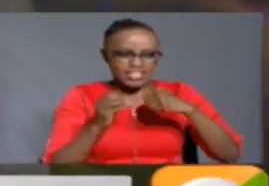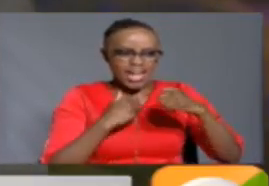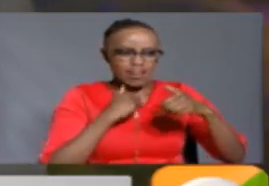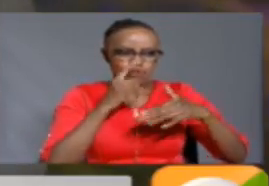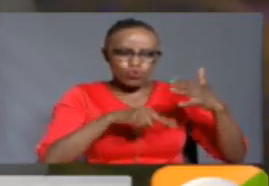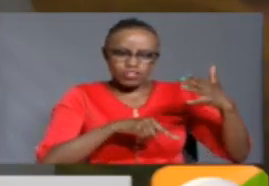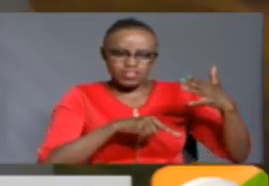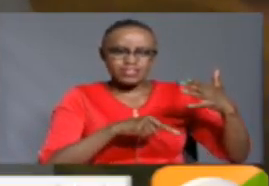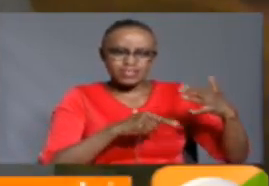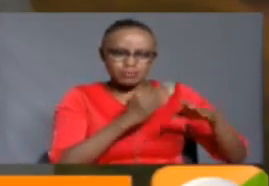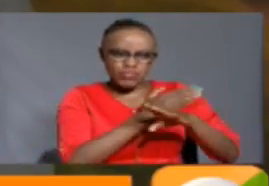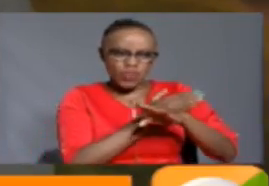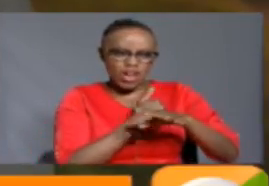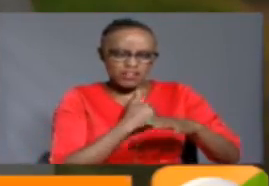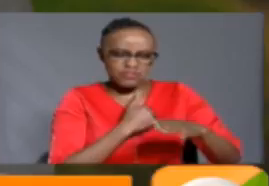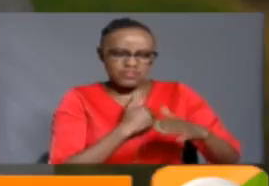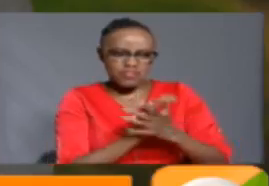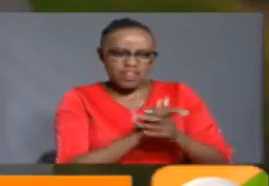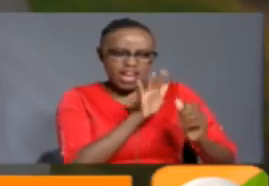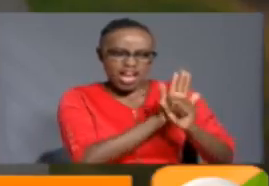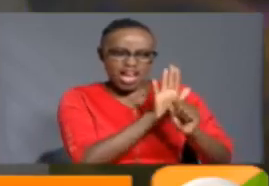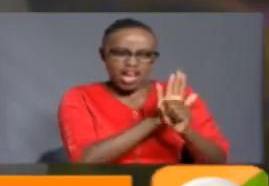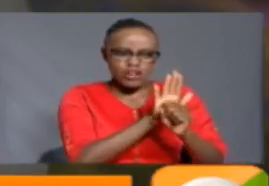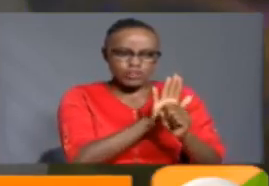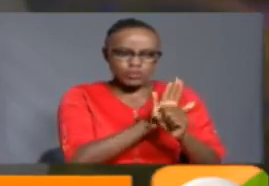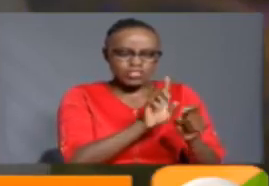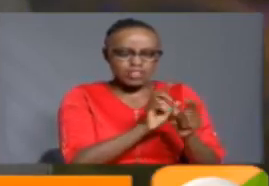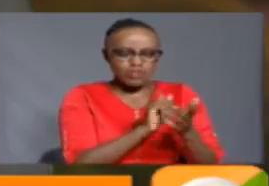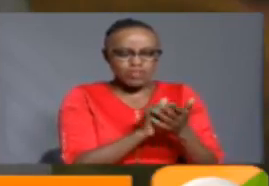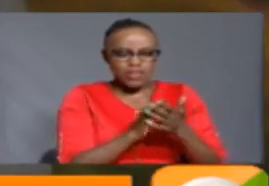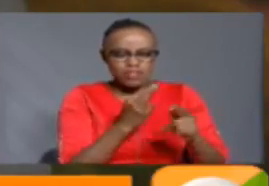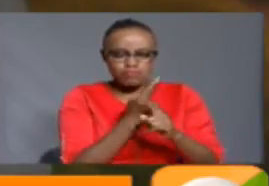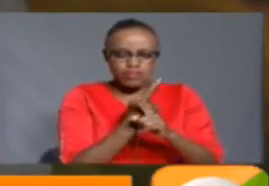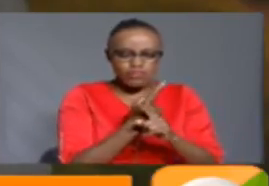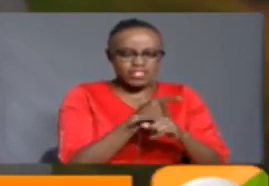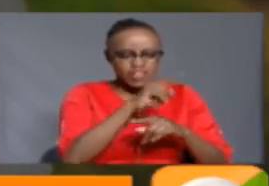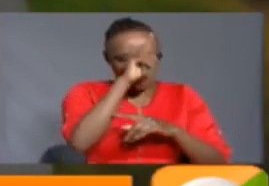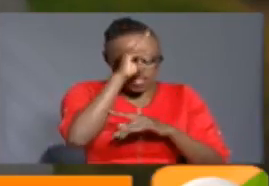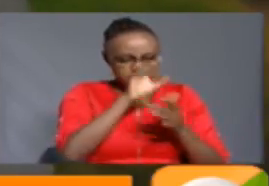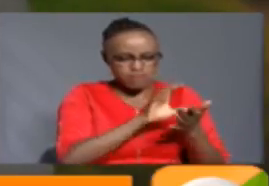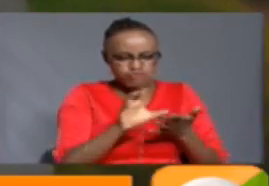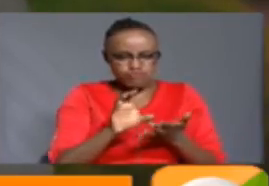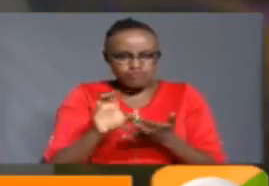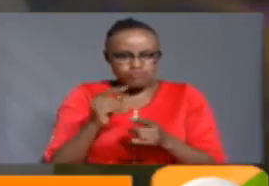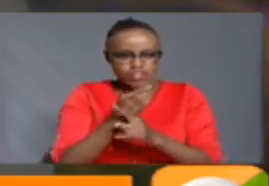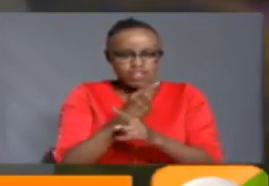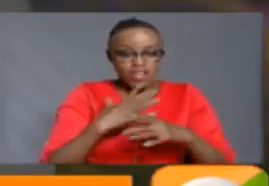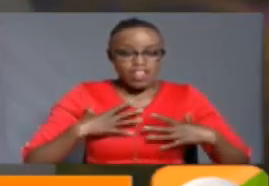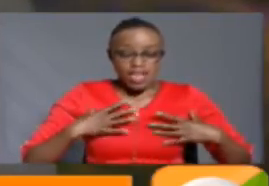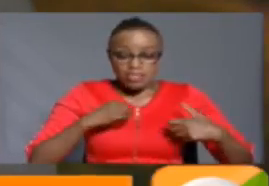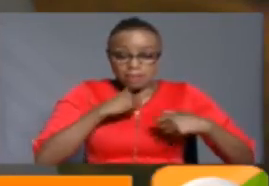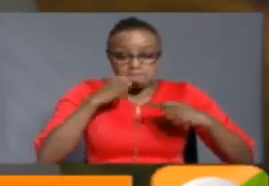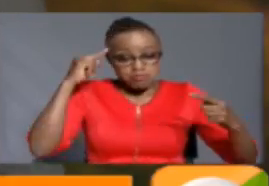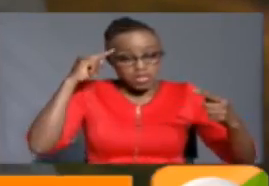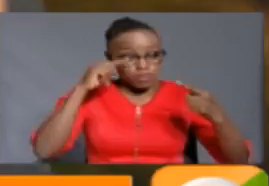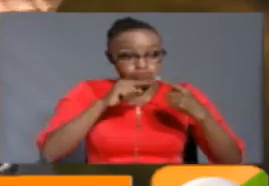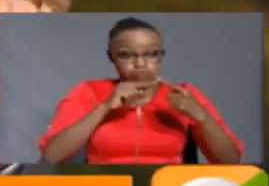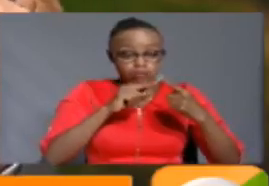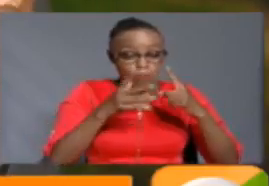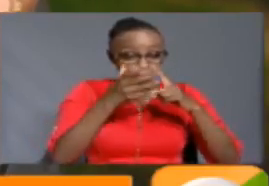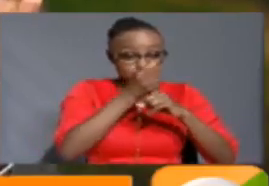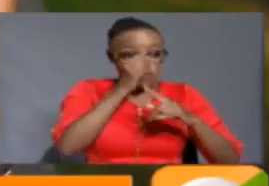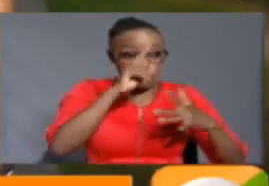was a lot of decentralization of health, and decentralization of health was meant to achieve,